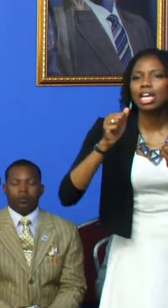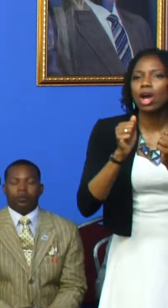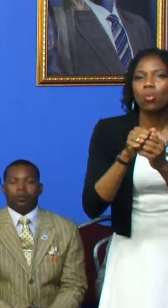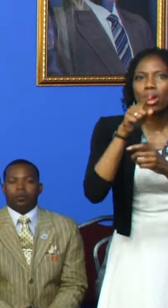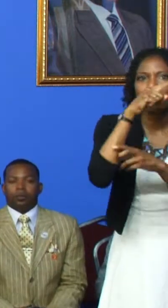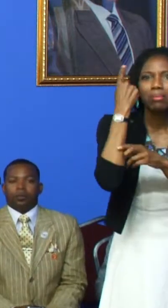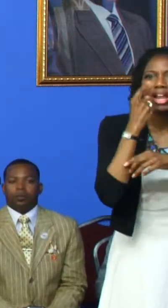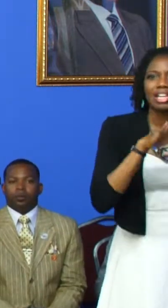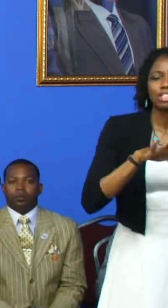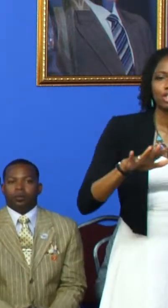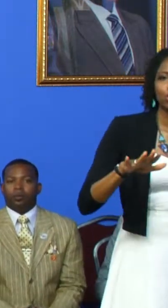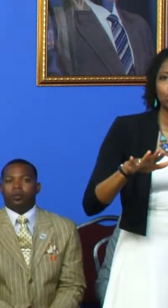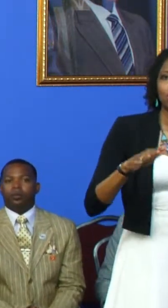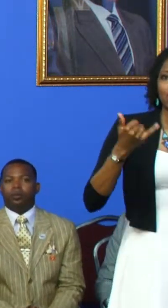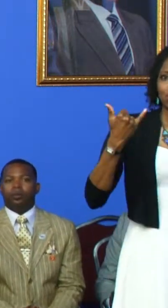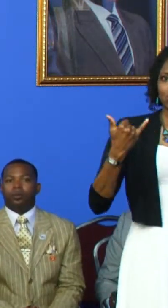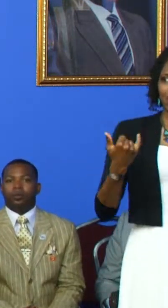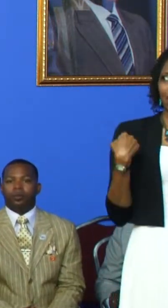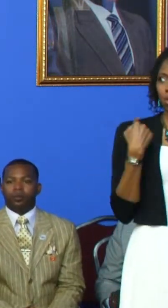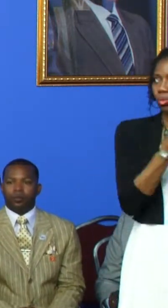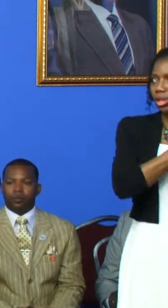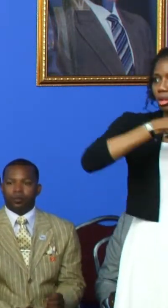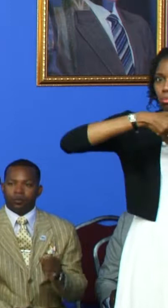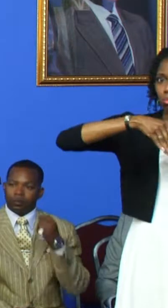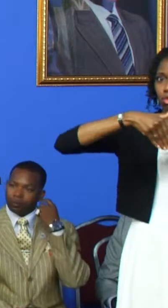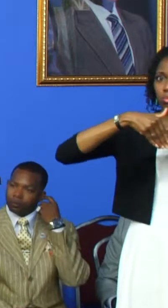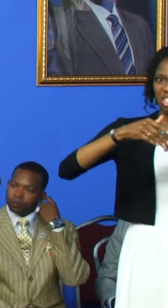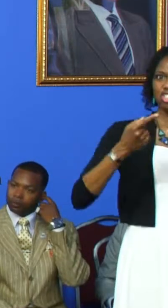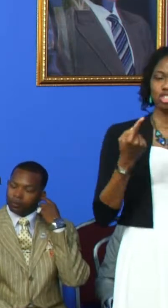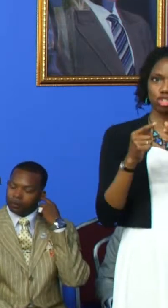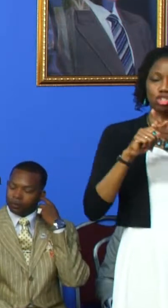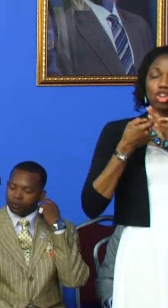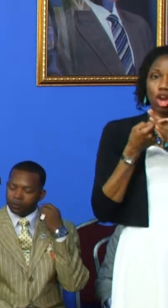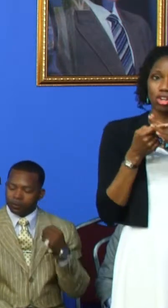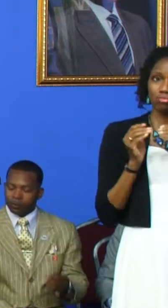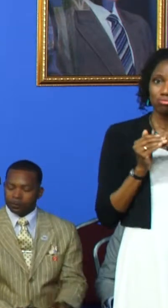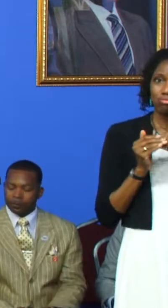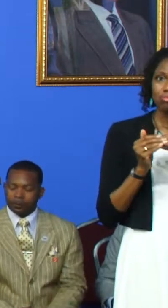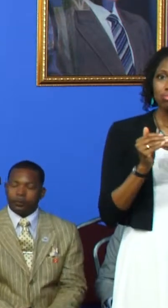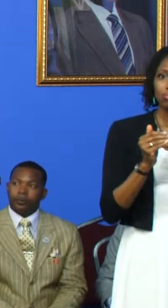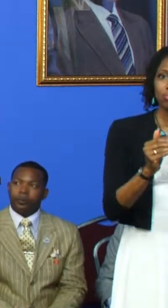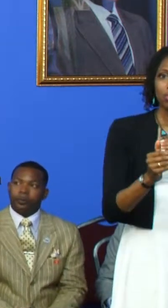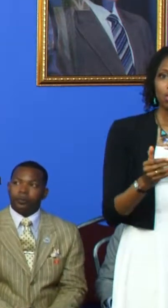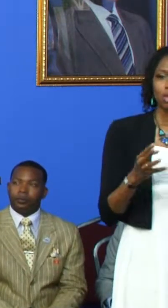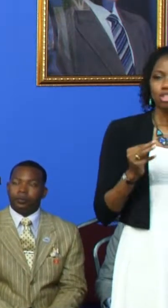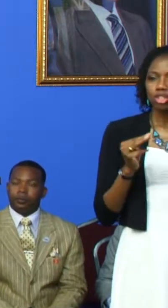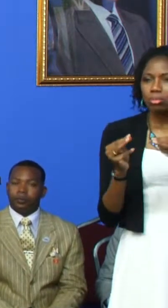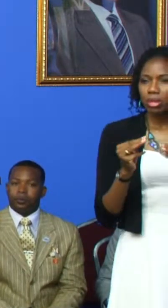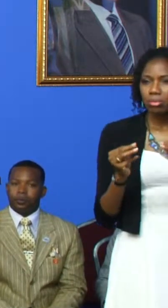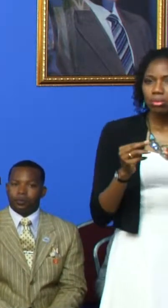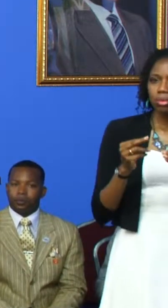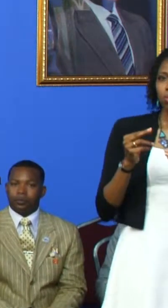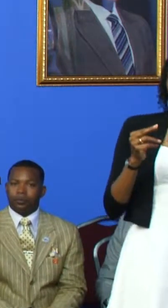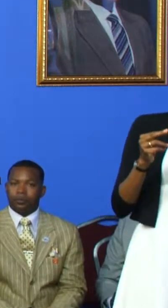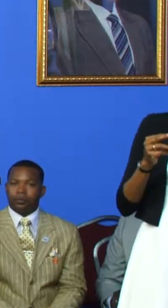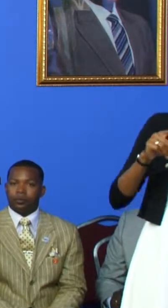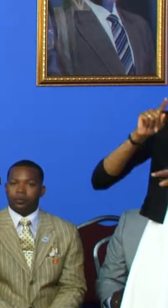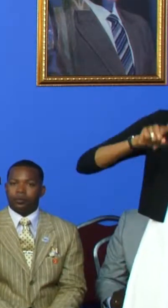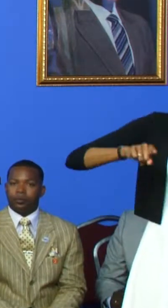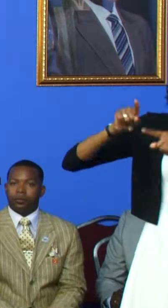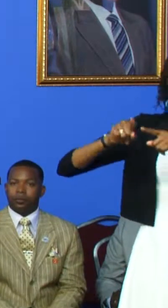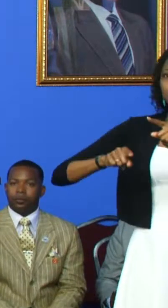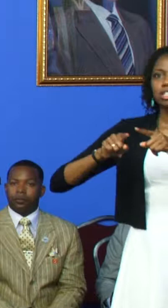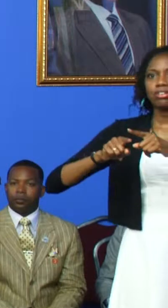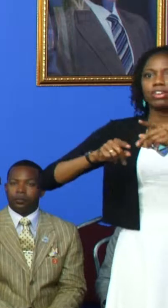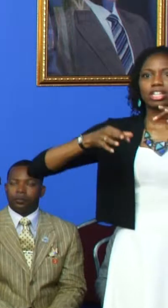So when the movement started to deal with Brown versus Board of Education, yeah, I was born on going